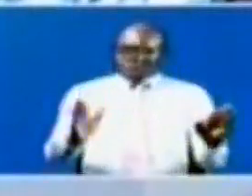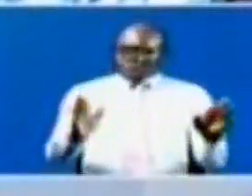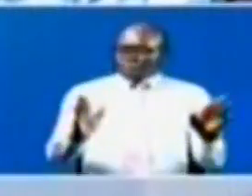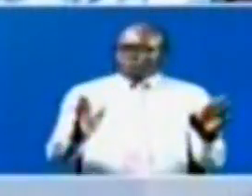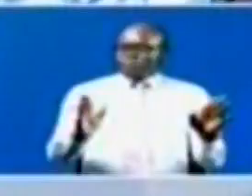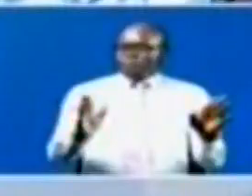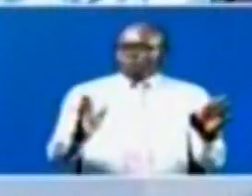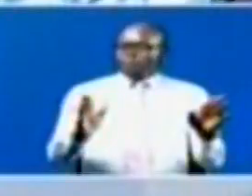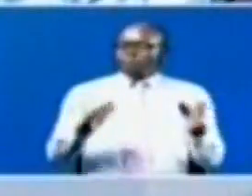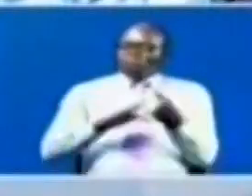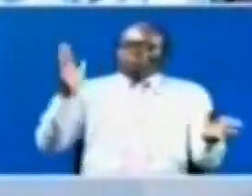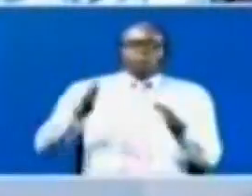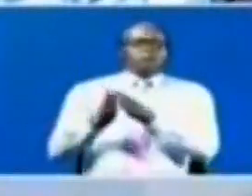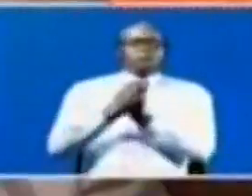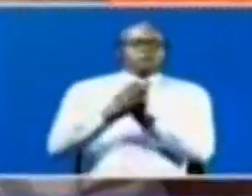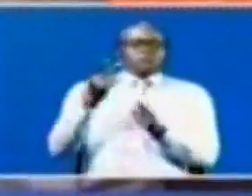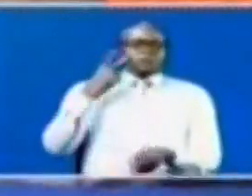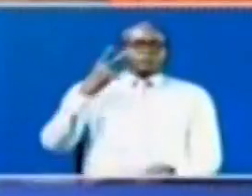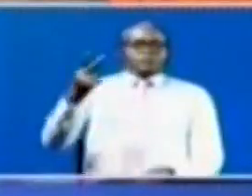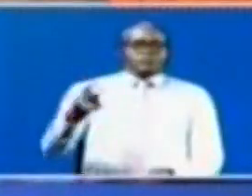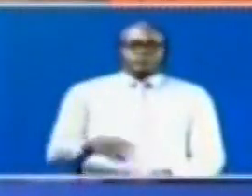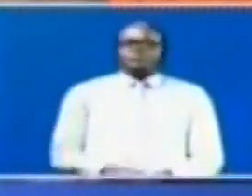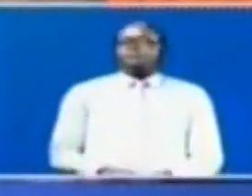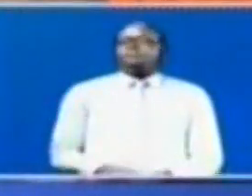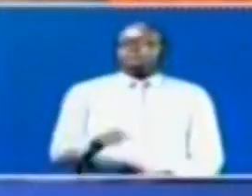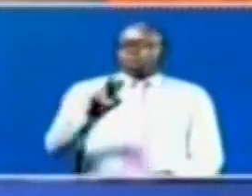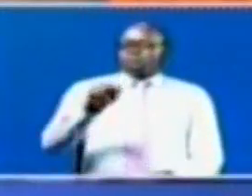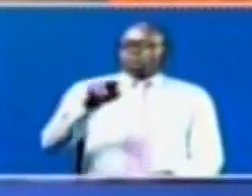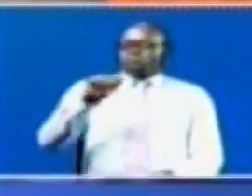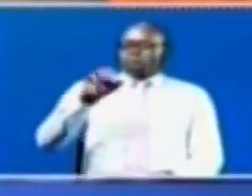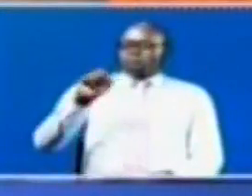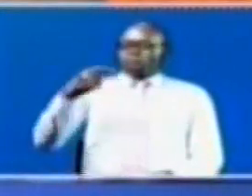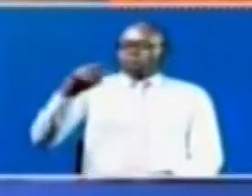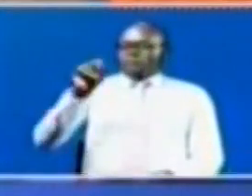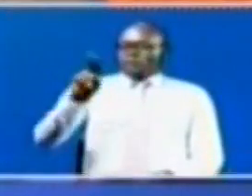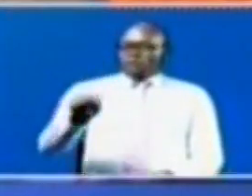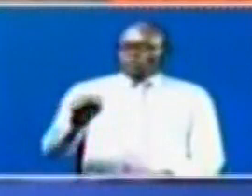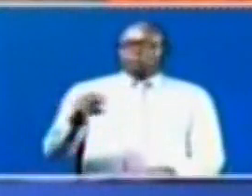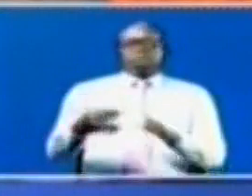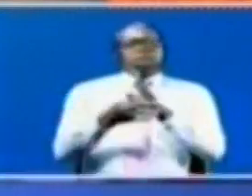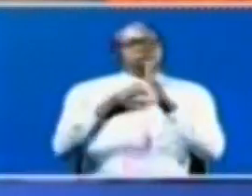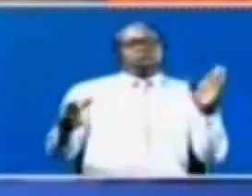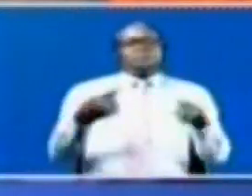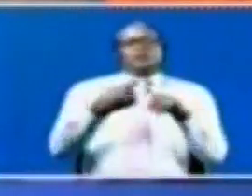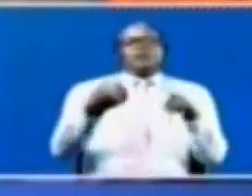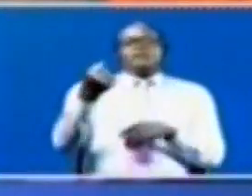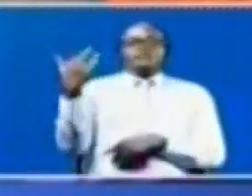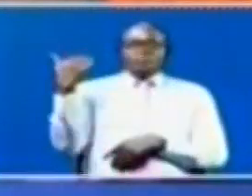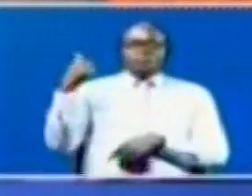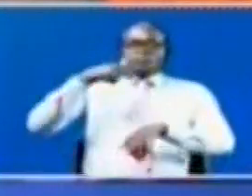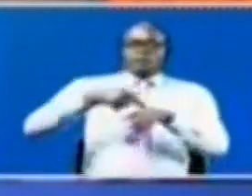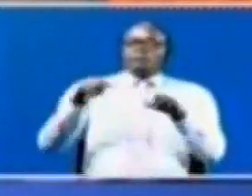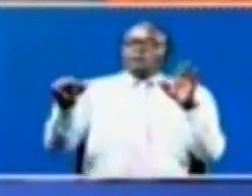reporter Brian Obuya tells us more. Nahashon Mutua made headline news 5 years ago when tension reigned in